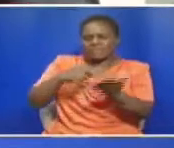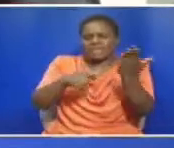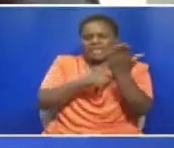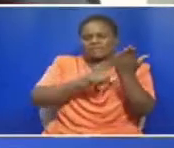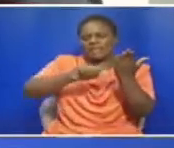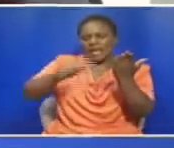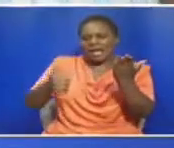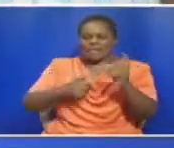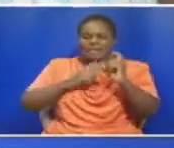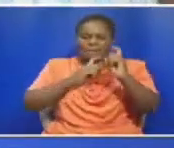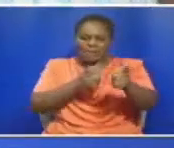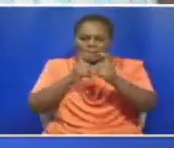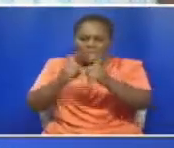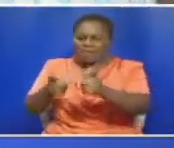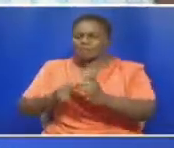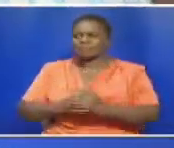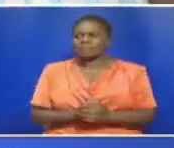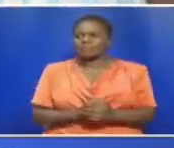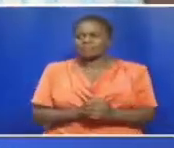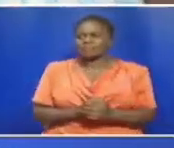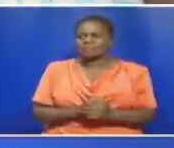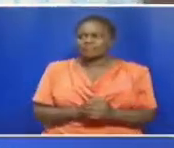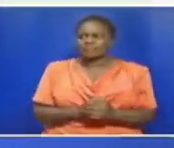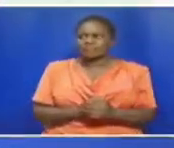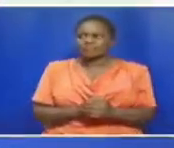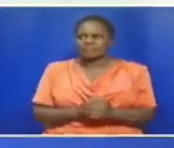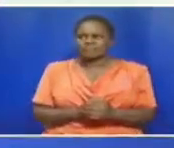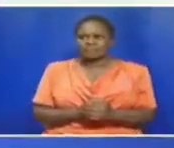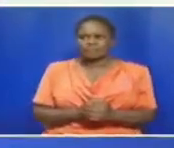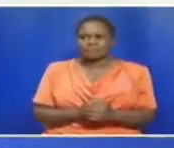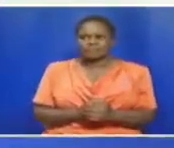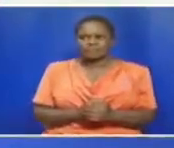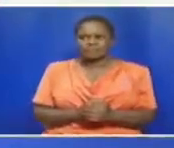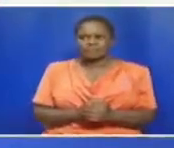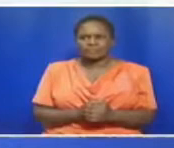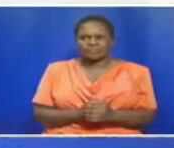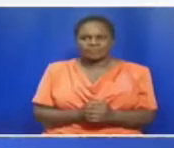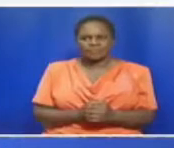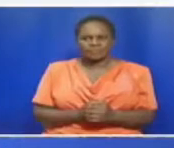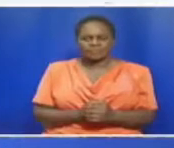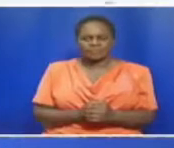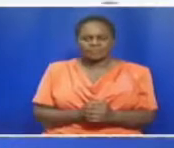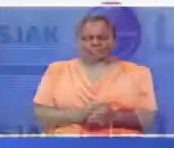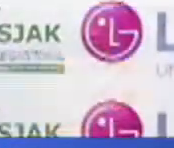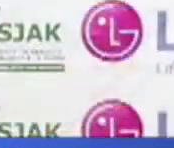mengine tajika. Mwangeleta kuku tutesi.